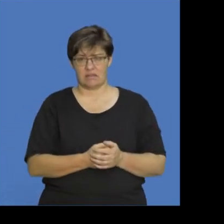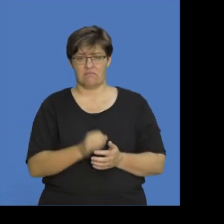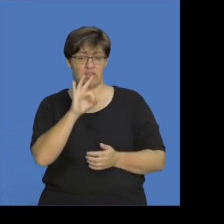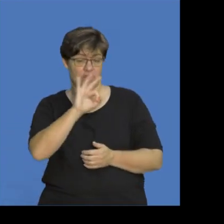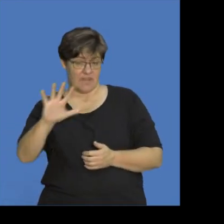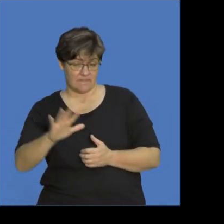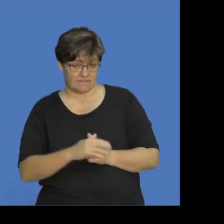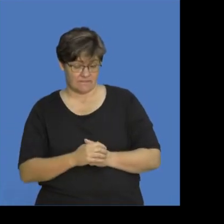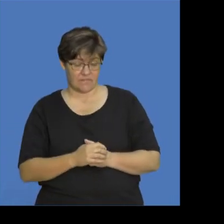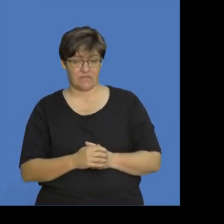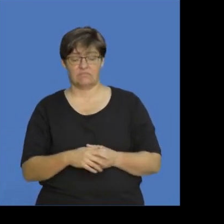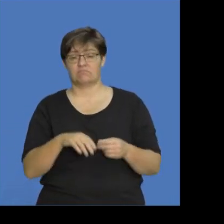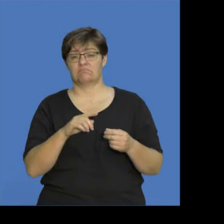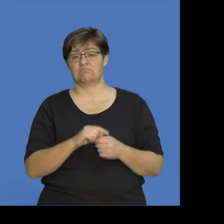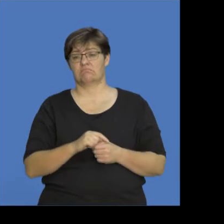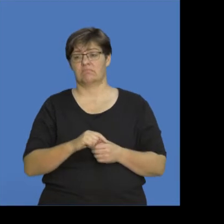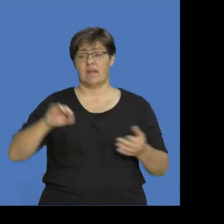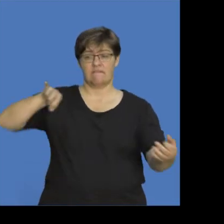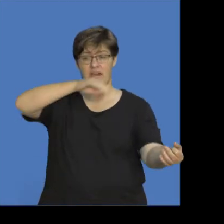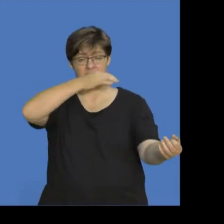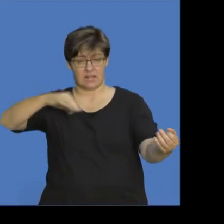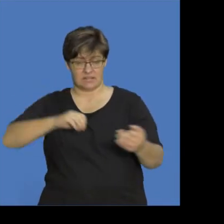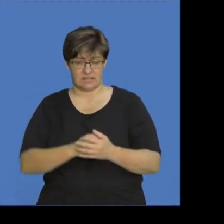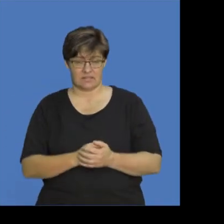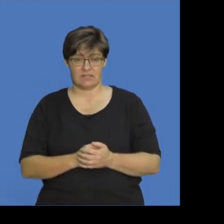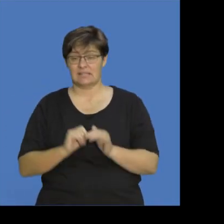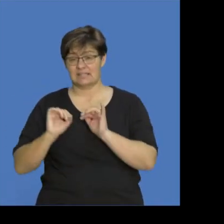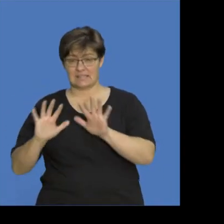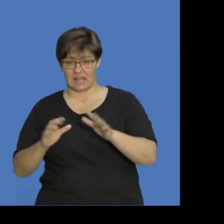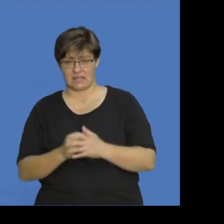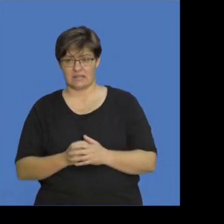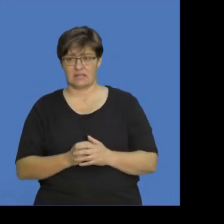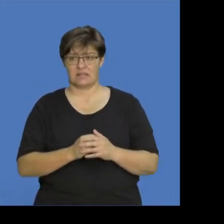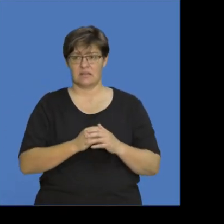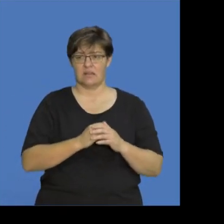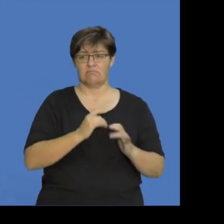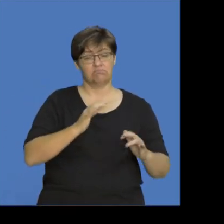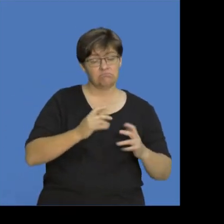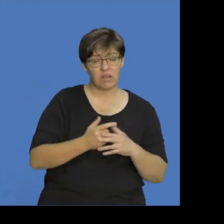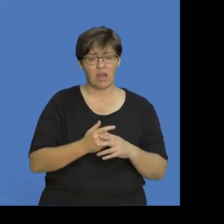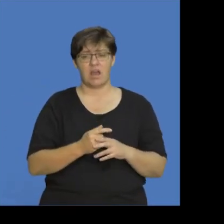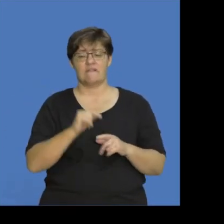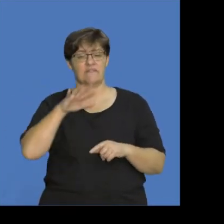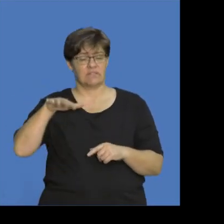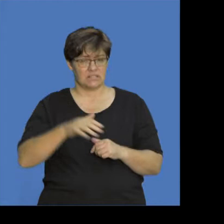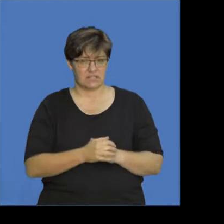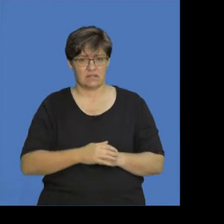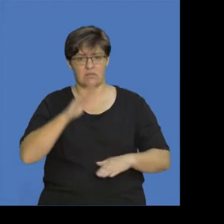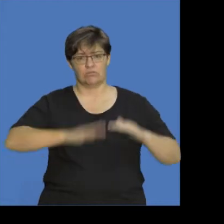about 35, play guitar. Violin, 10. Recorder, we have